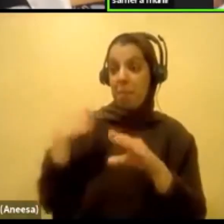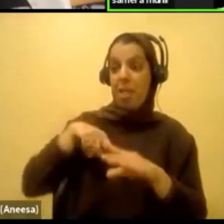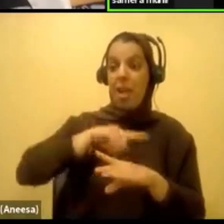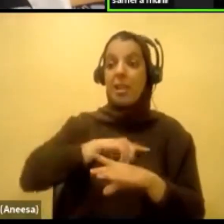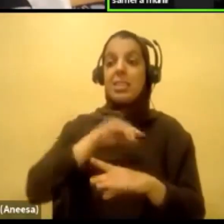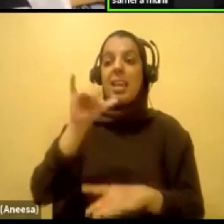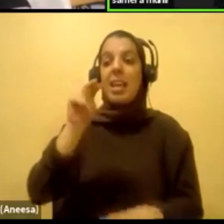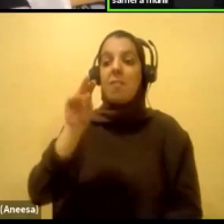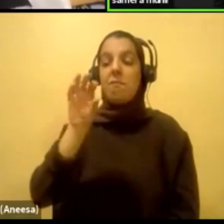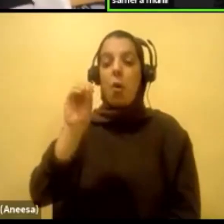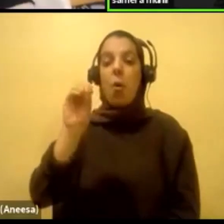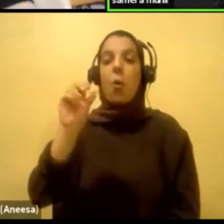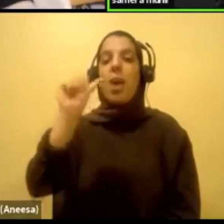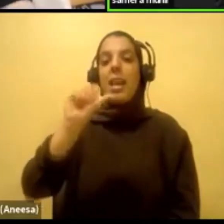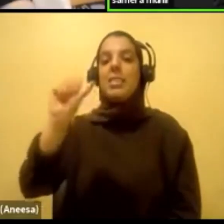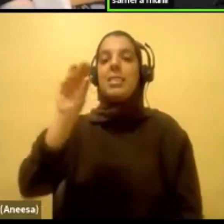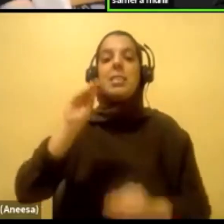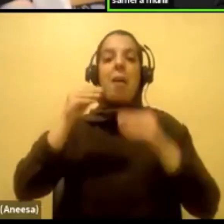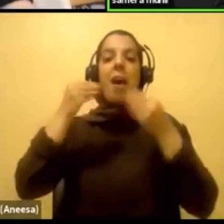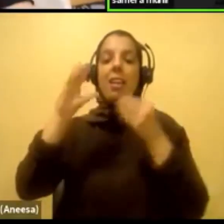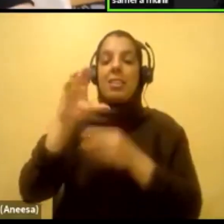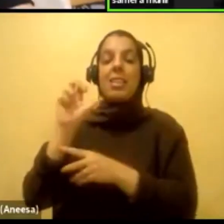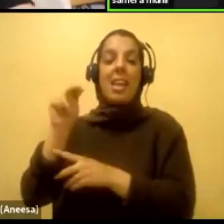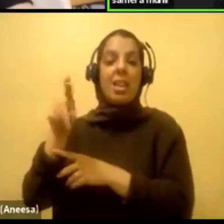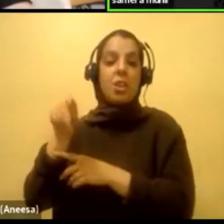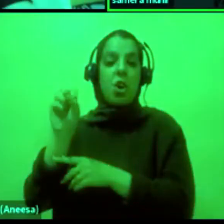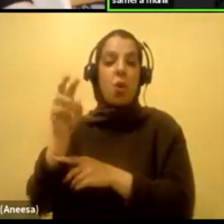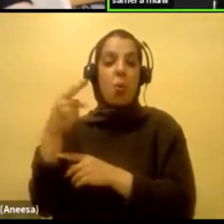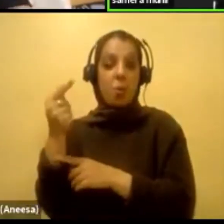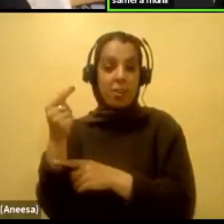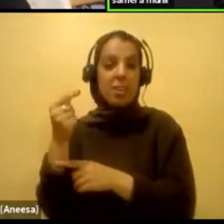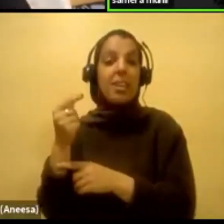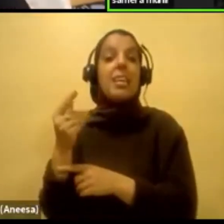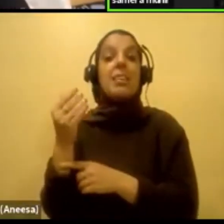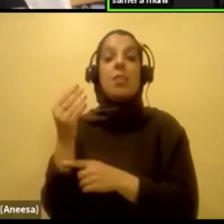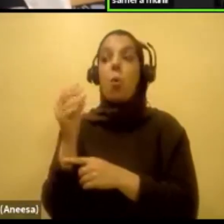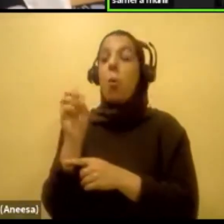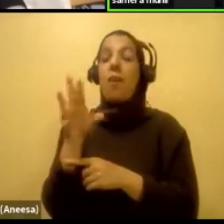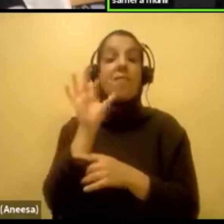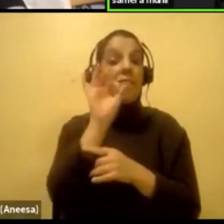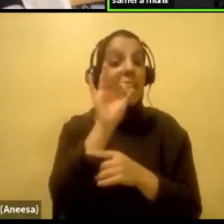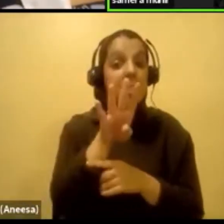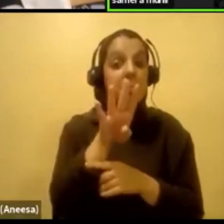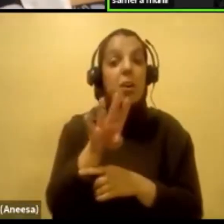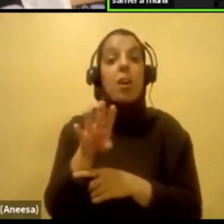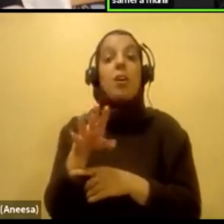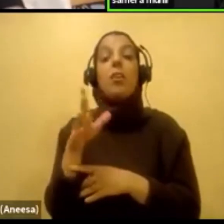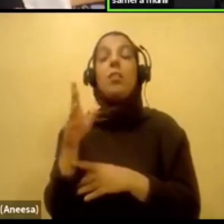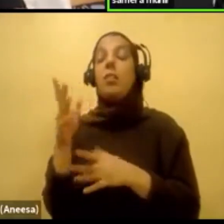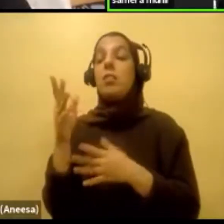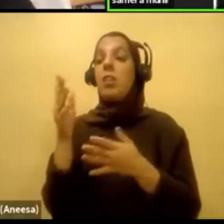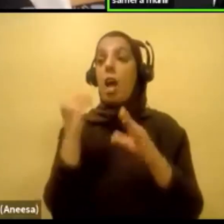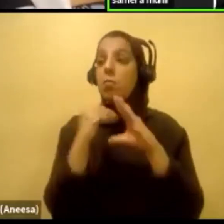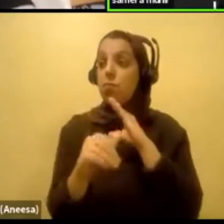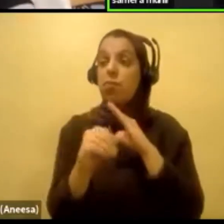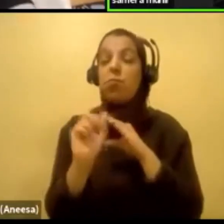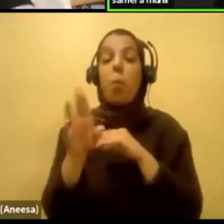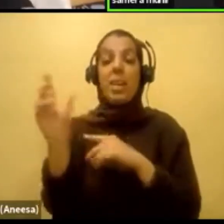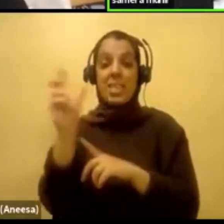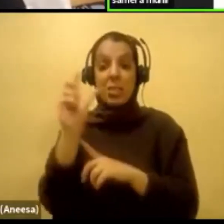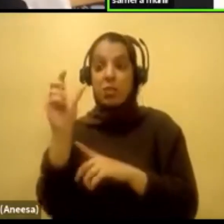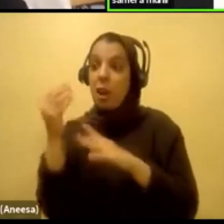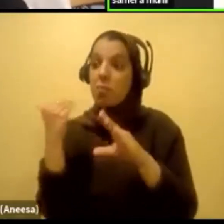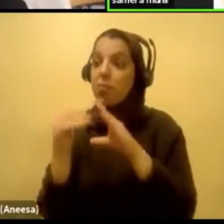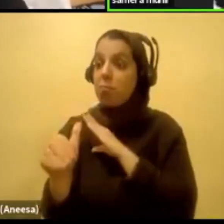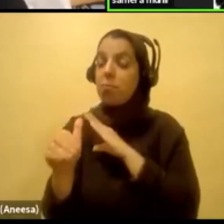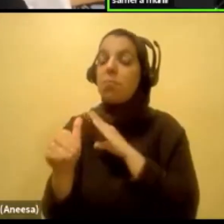smilecan.org. If you more than welcome to check us out on Facebook and inbox us or on Instagram, check us out.